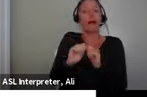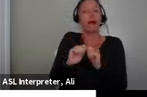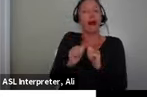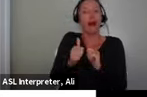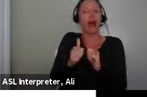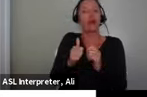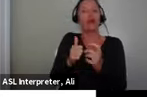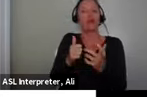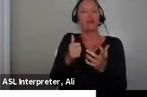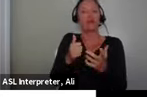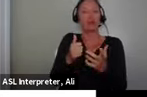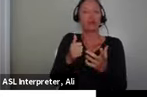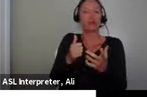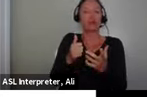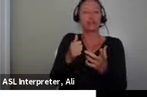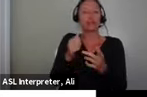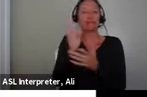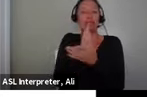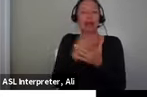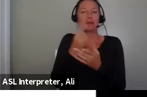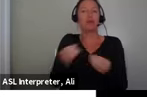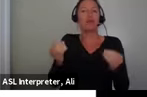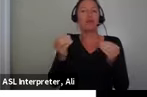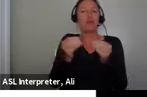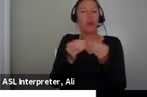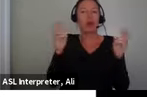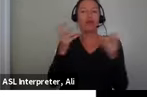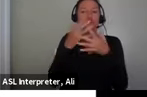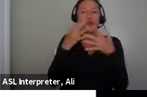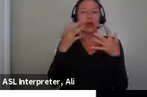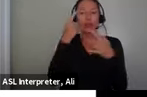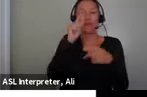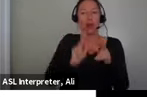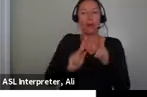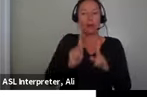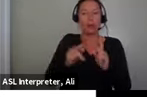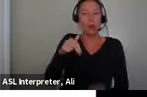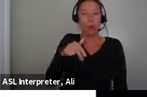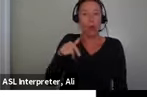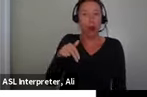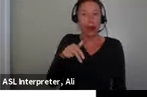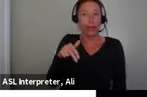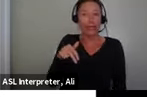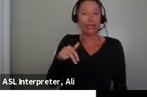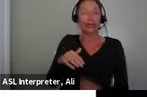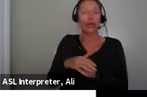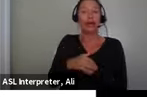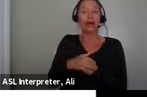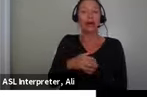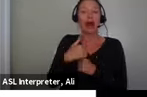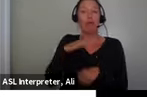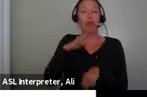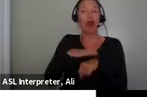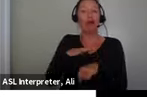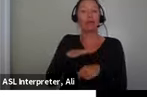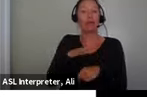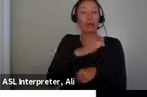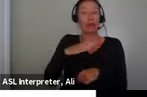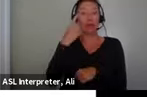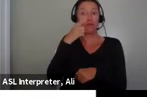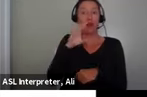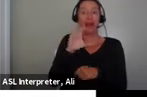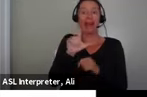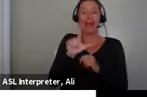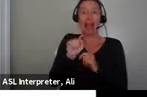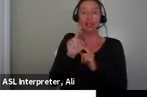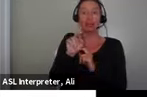pedestrian friendly. I'm the chair of the Pedestrian Advisory Committee for Caltrans District 4. And in